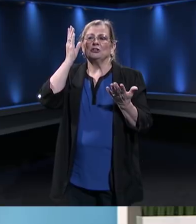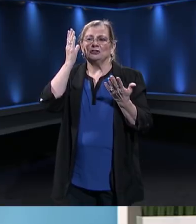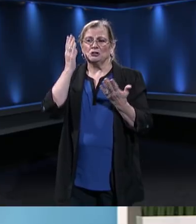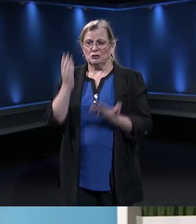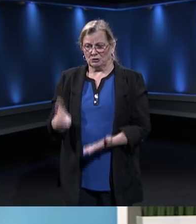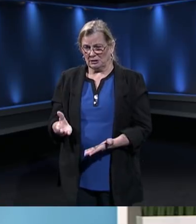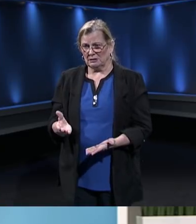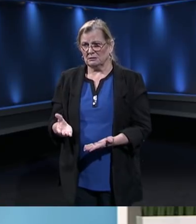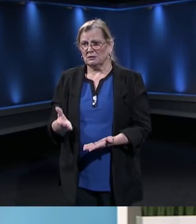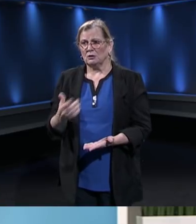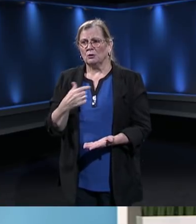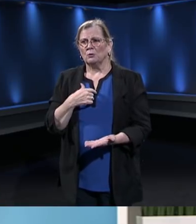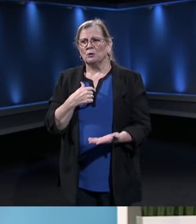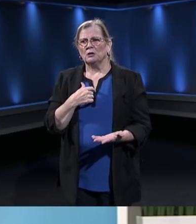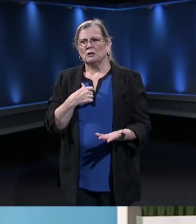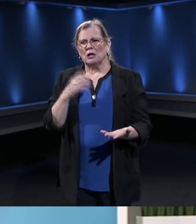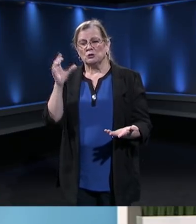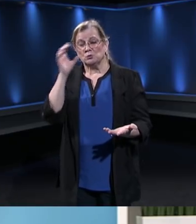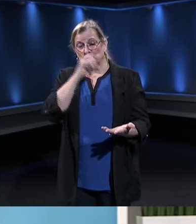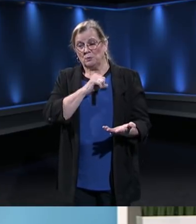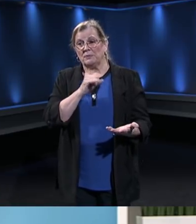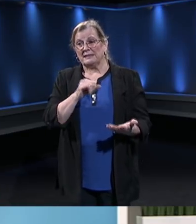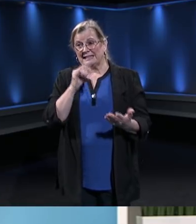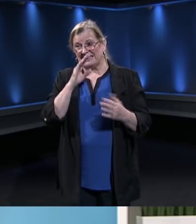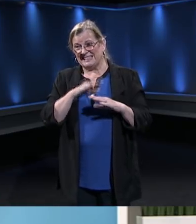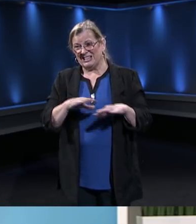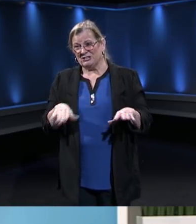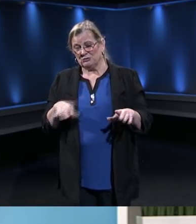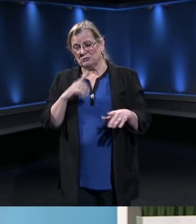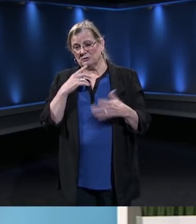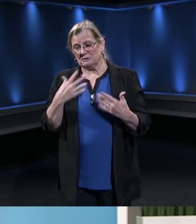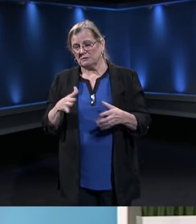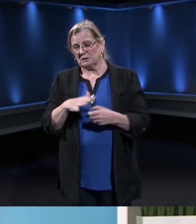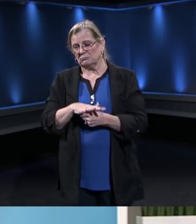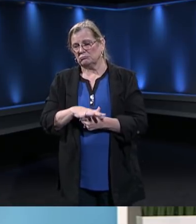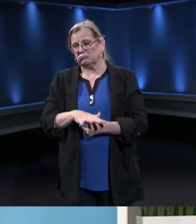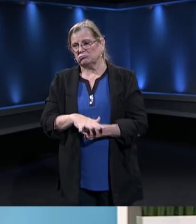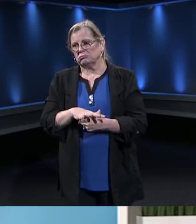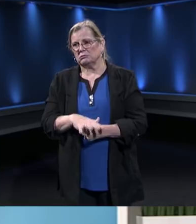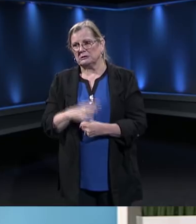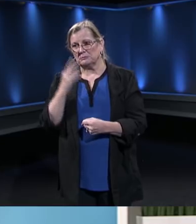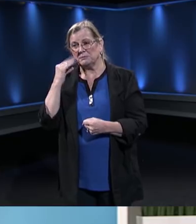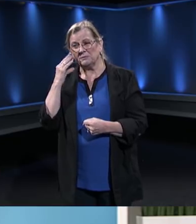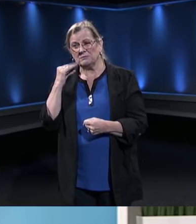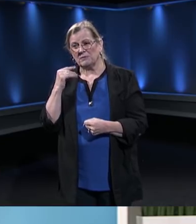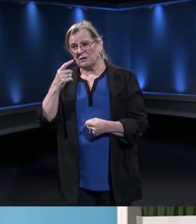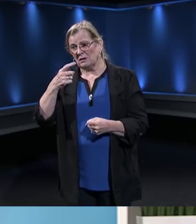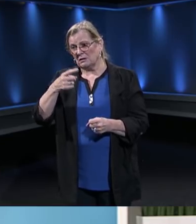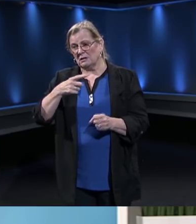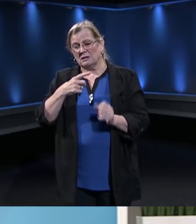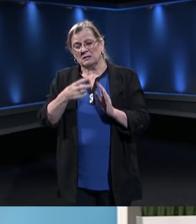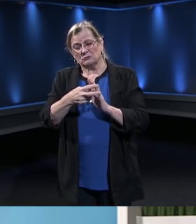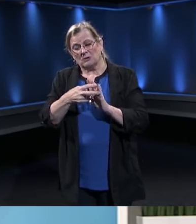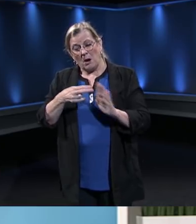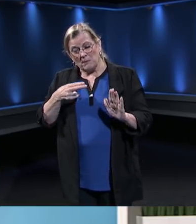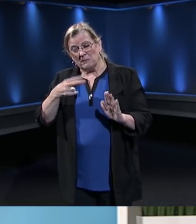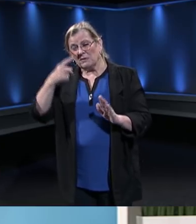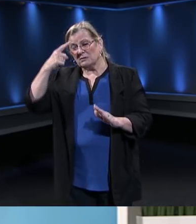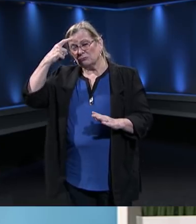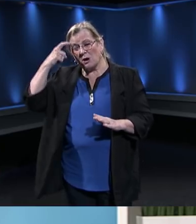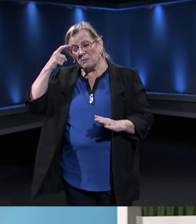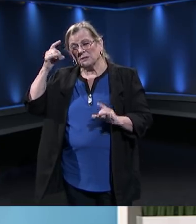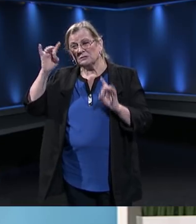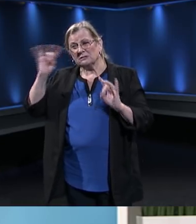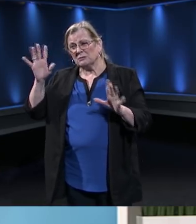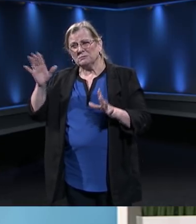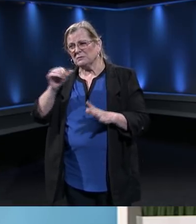what kids are going through right now is stressful. Okay, whether you want to label it or trauma or not, definitely approach it from the supports that they